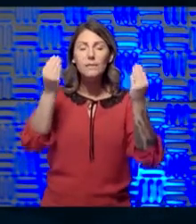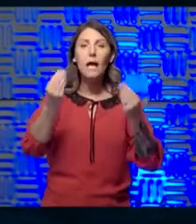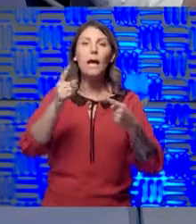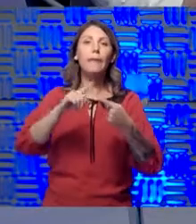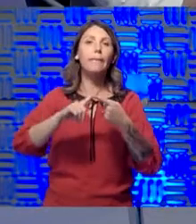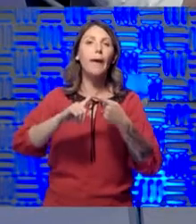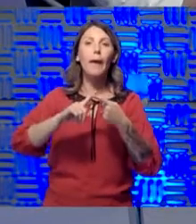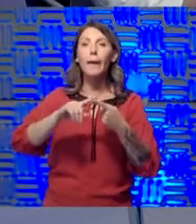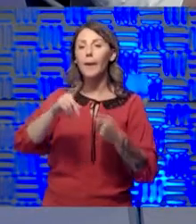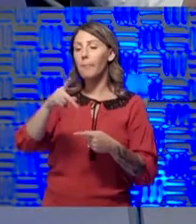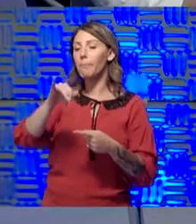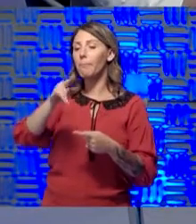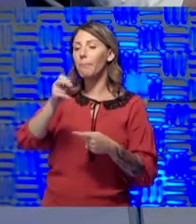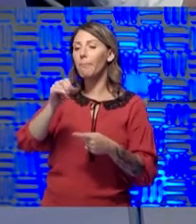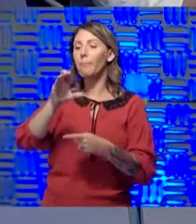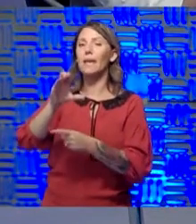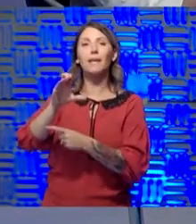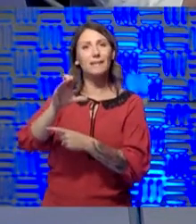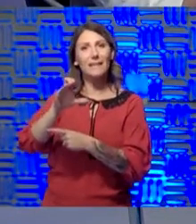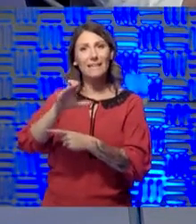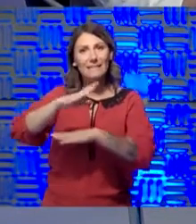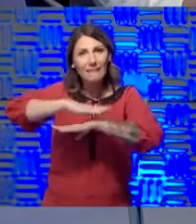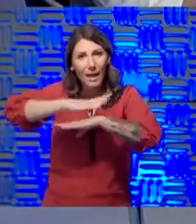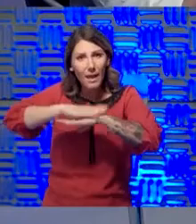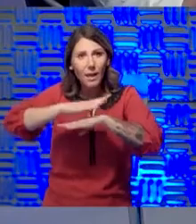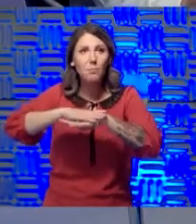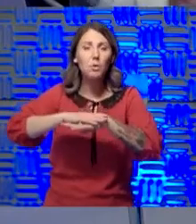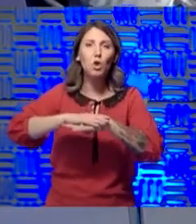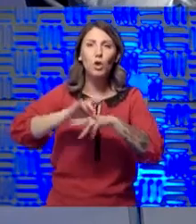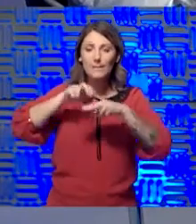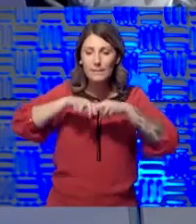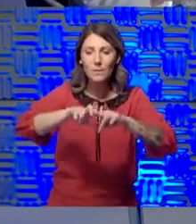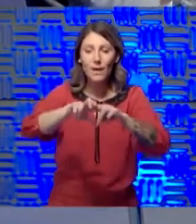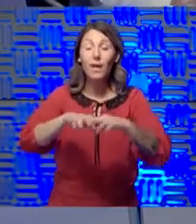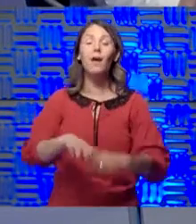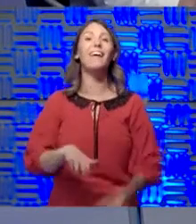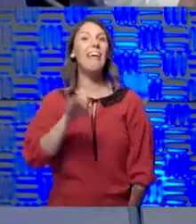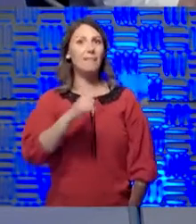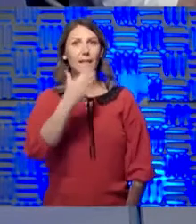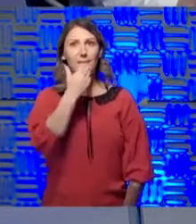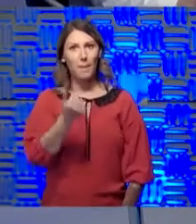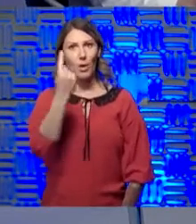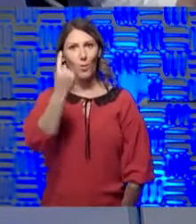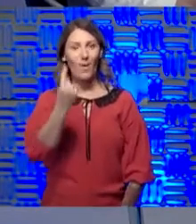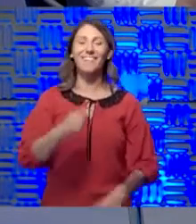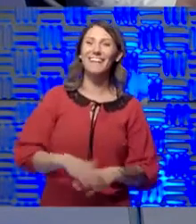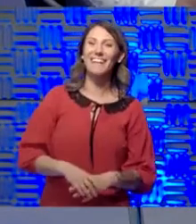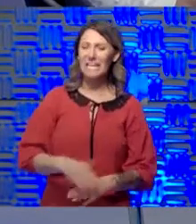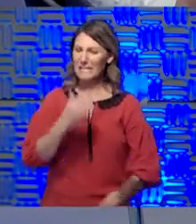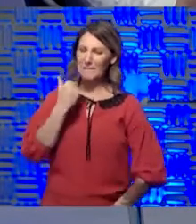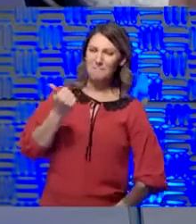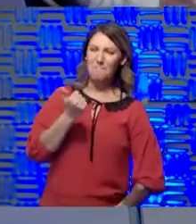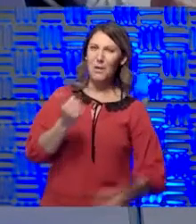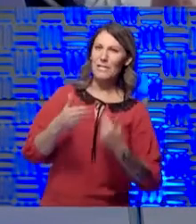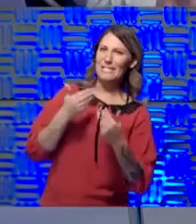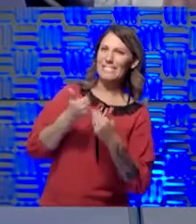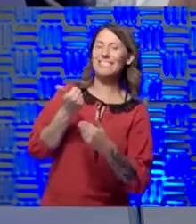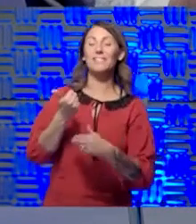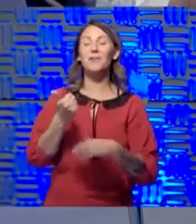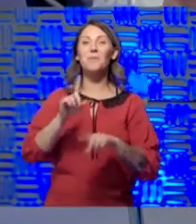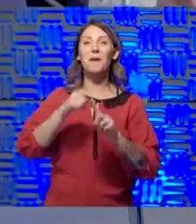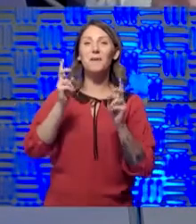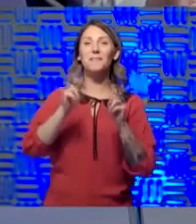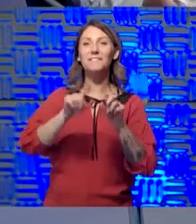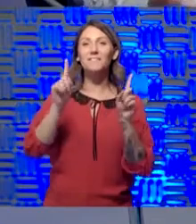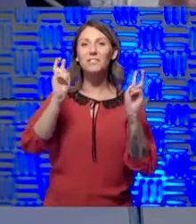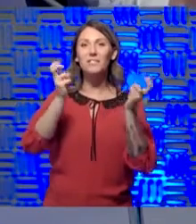etc.? Okay, Dana? Yeah, this is a better one. This is good. So, as Dr. Sui even That's a better said answer. about a different topic, but